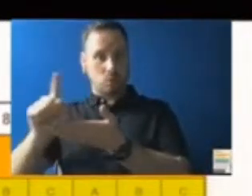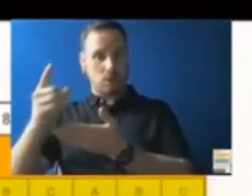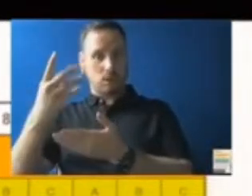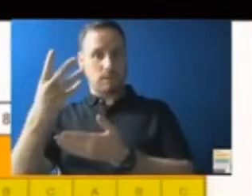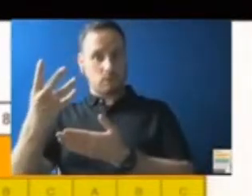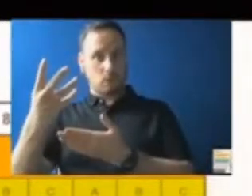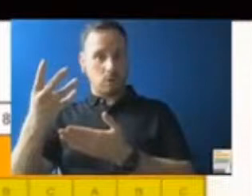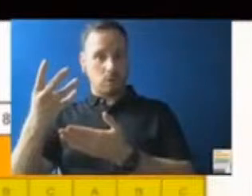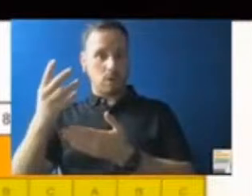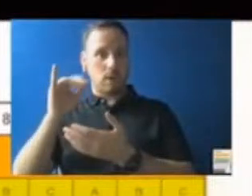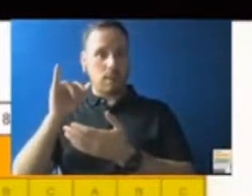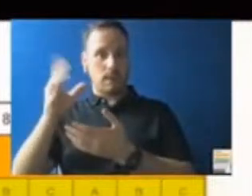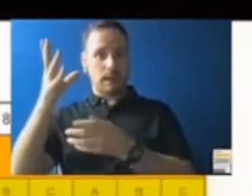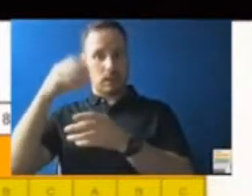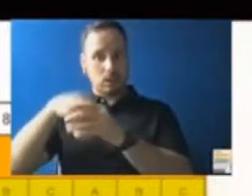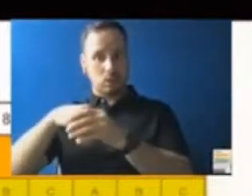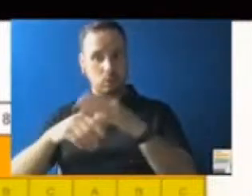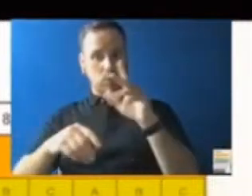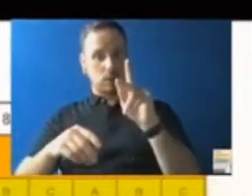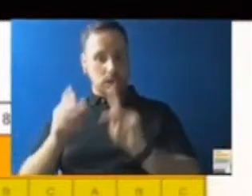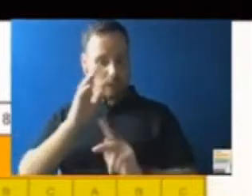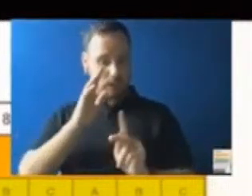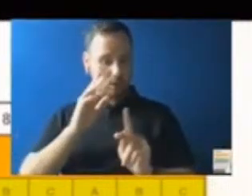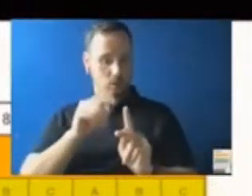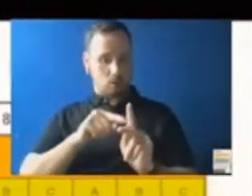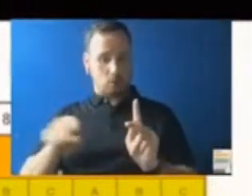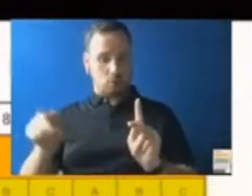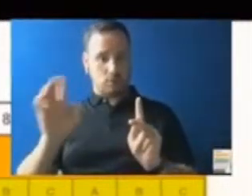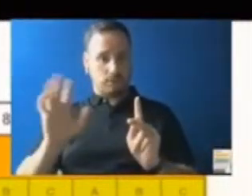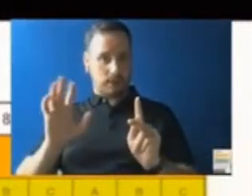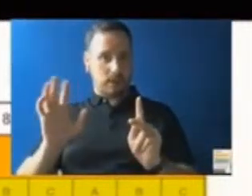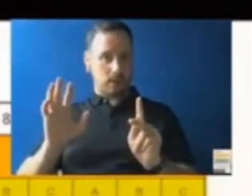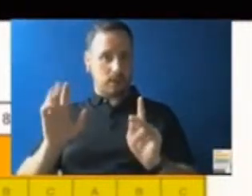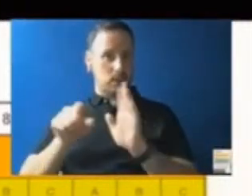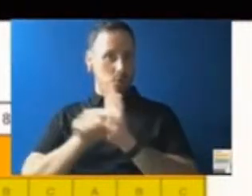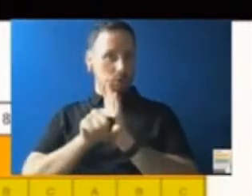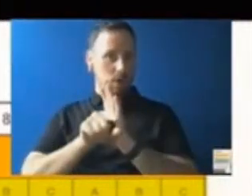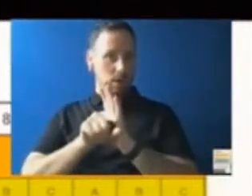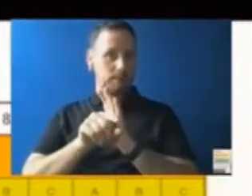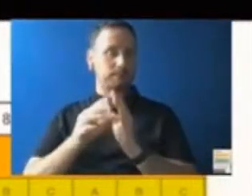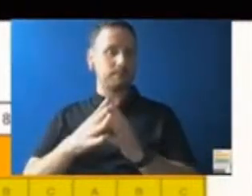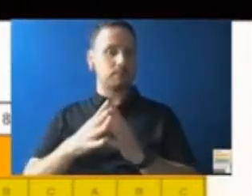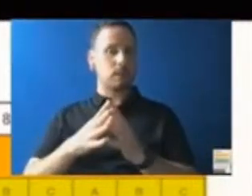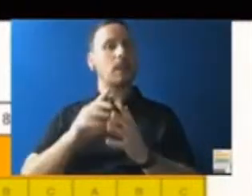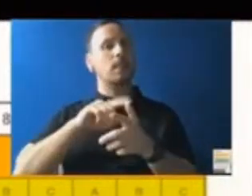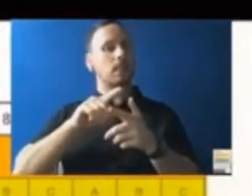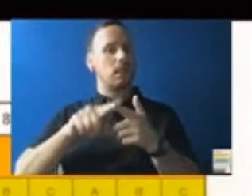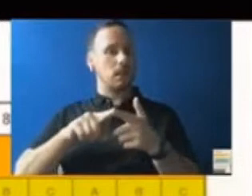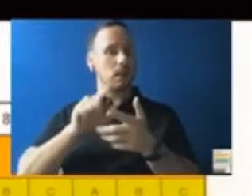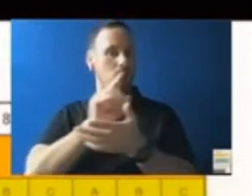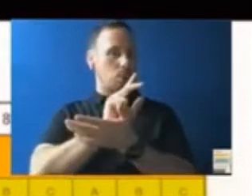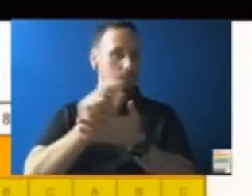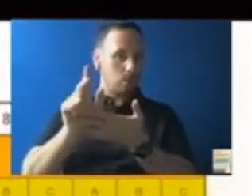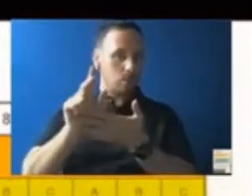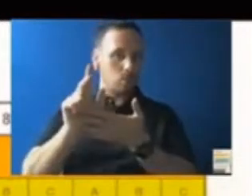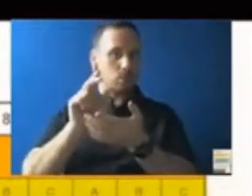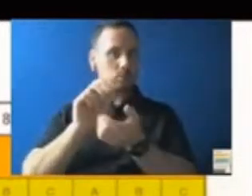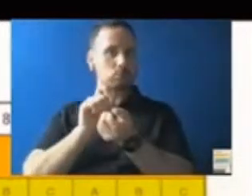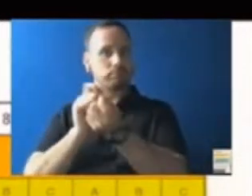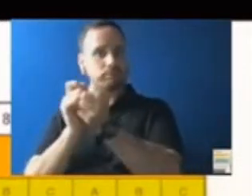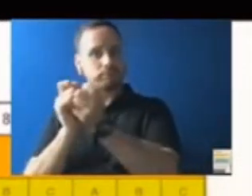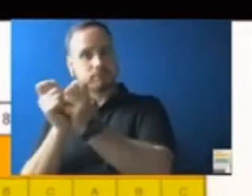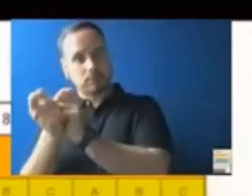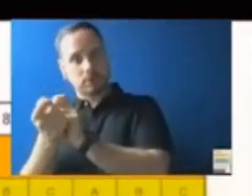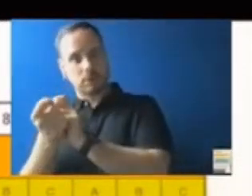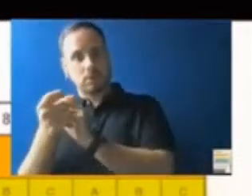through 5th grade. We would then have a 3-week transition, where then in week 7, we would bring on grades 6